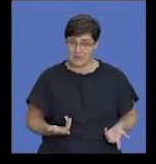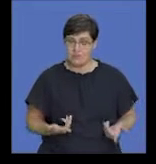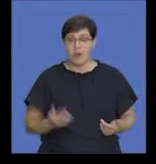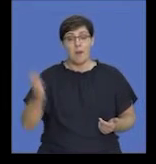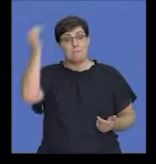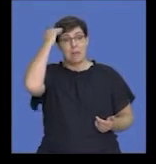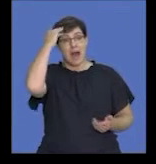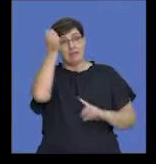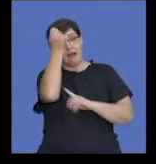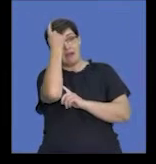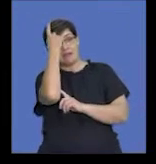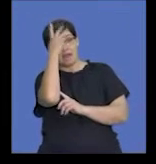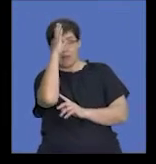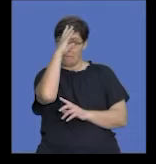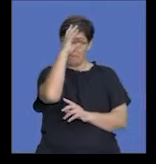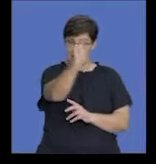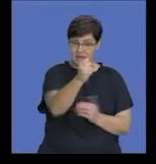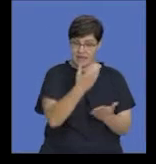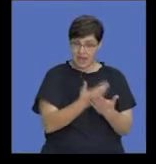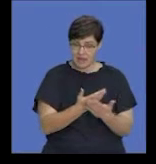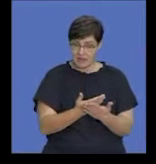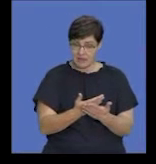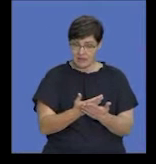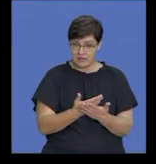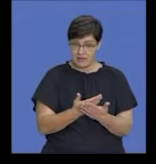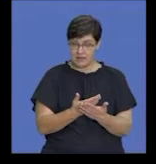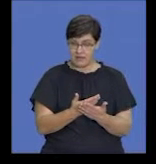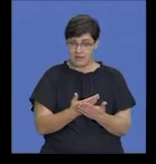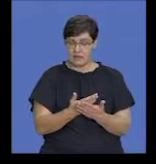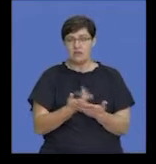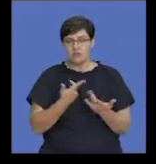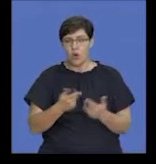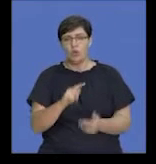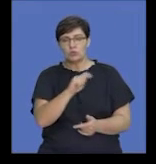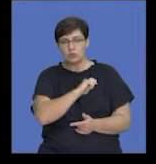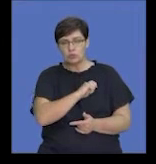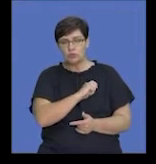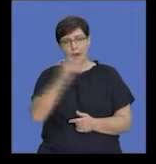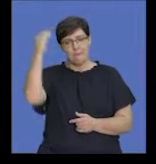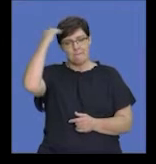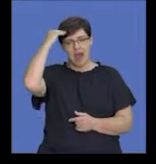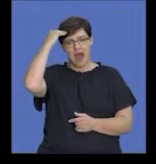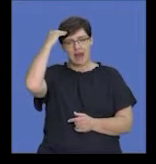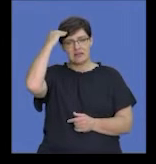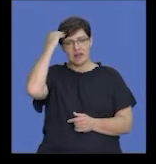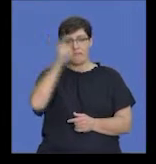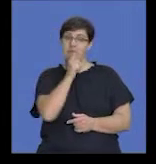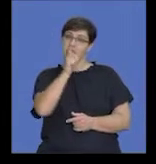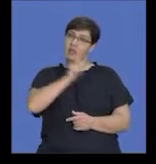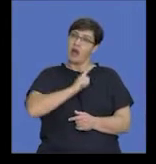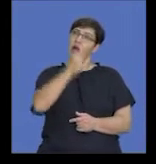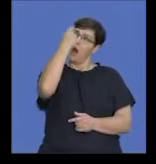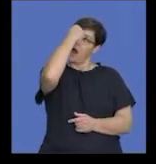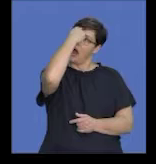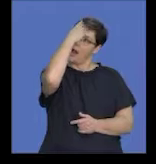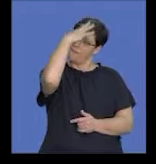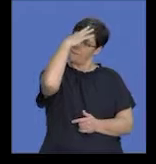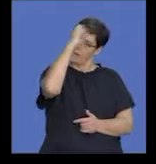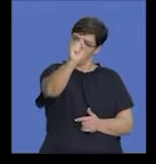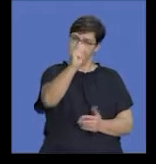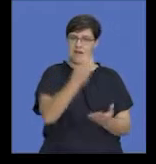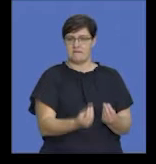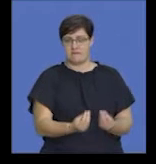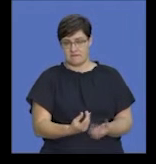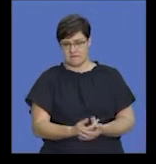the mind can conceive and believe. So obviously, our mind believes what we tell it, right? So if